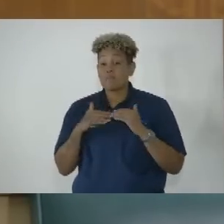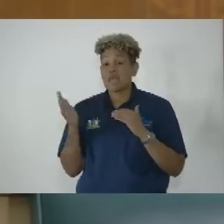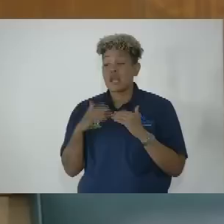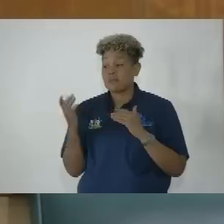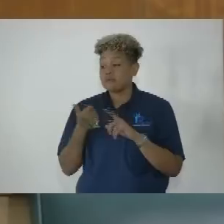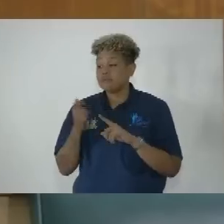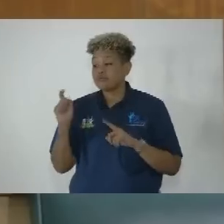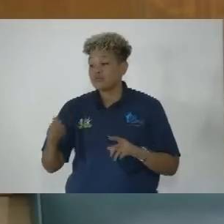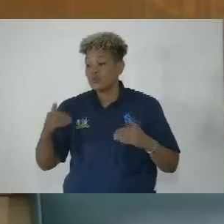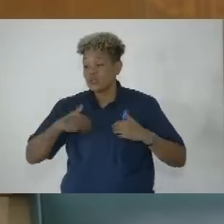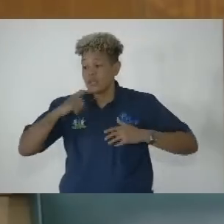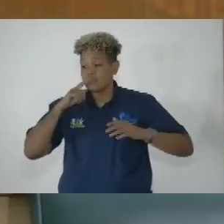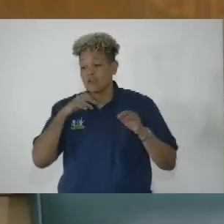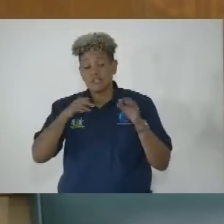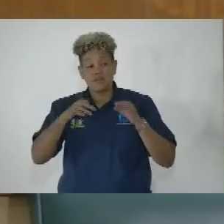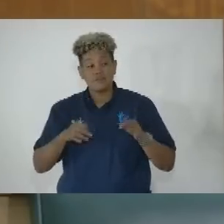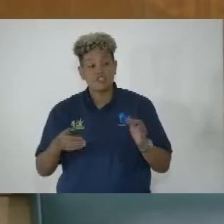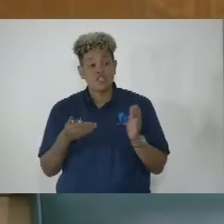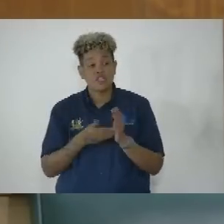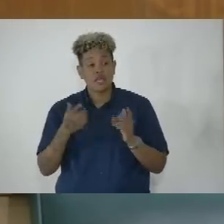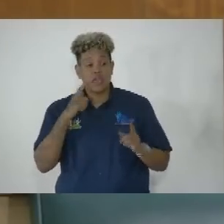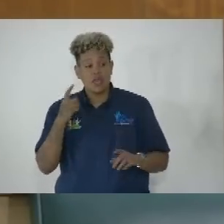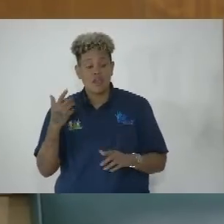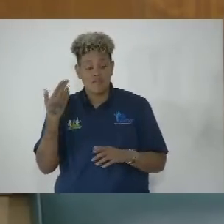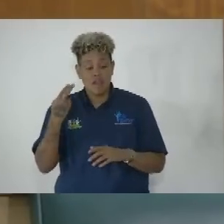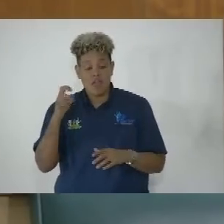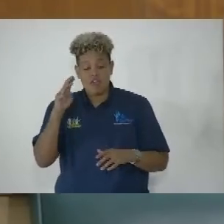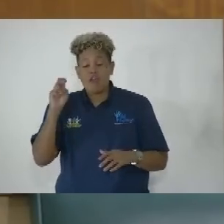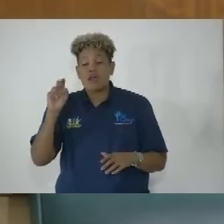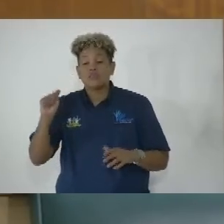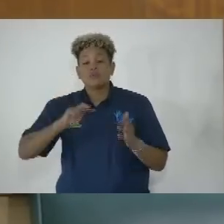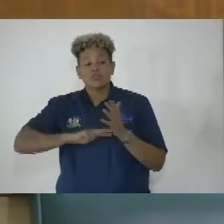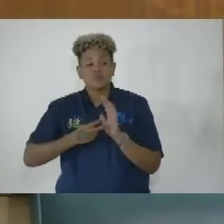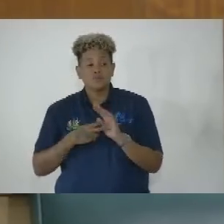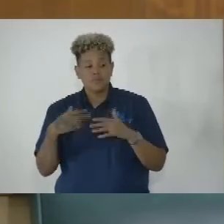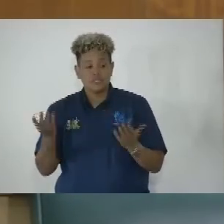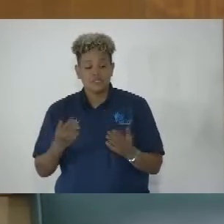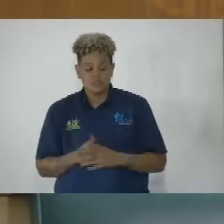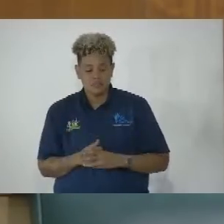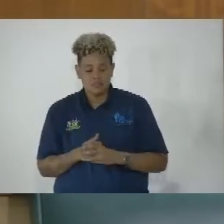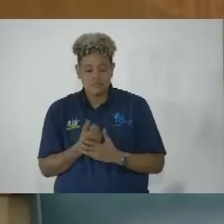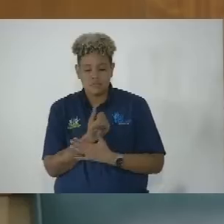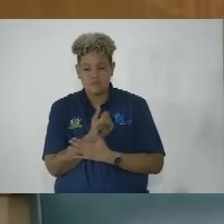there should be a definition of harassment.